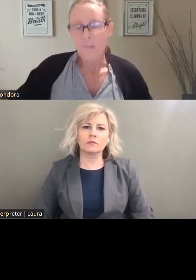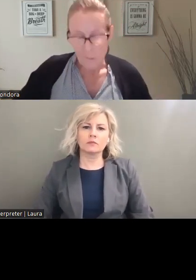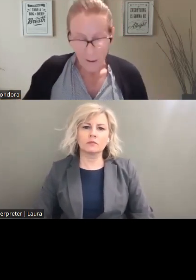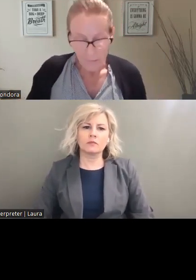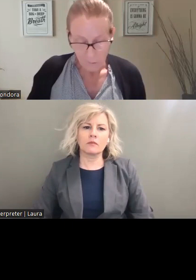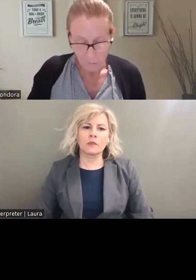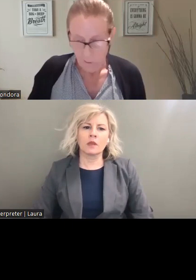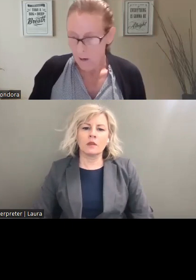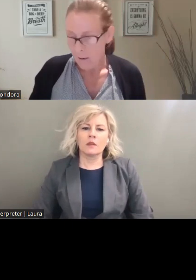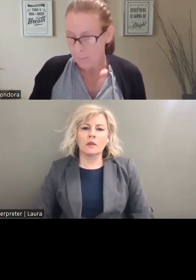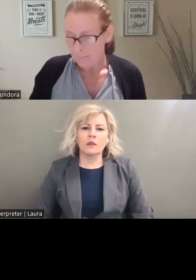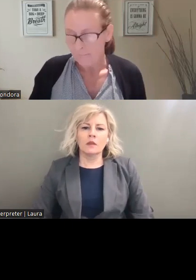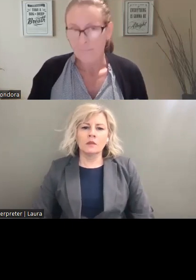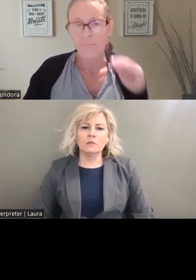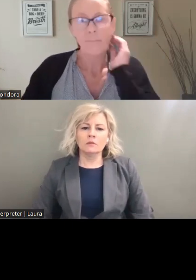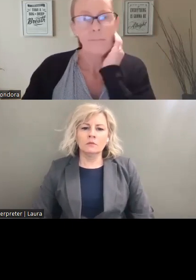So I just want to